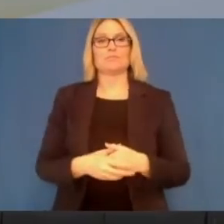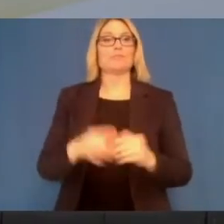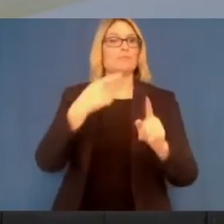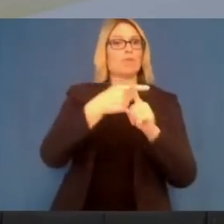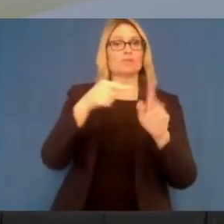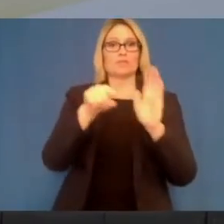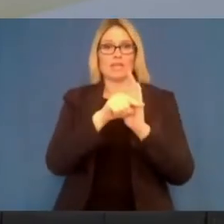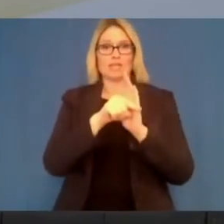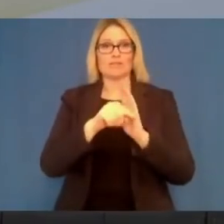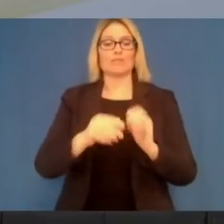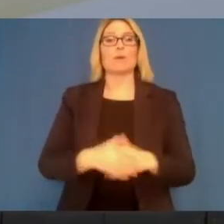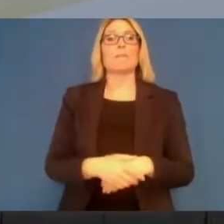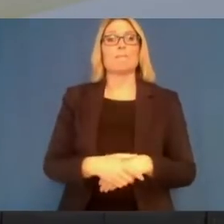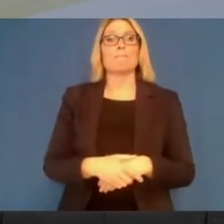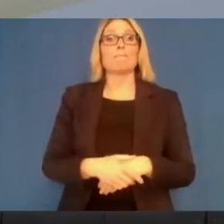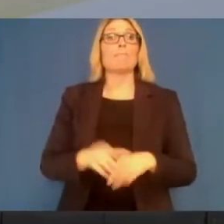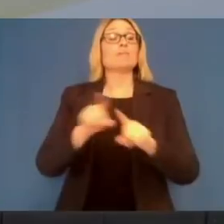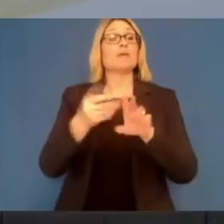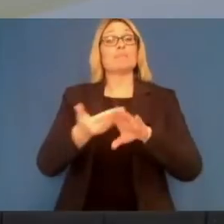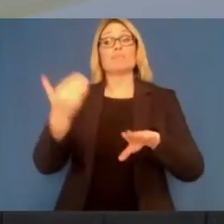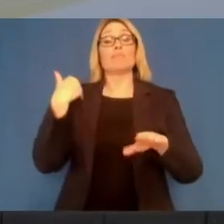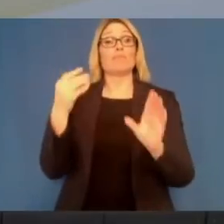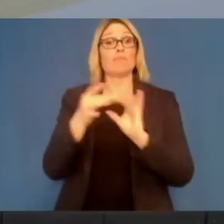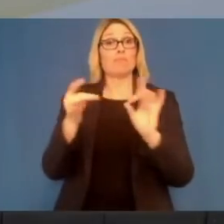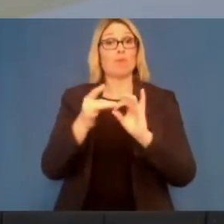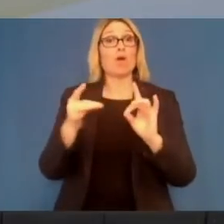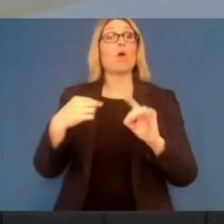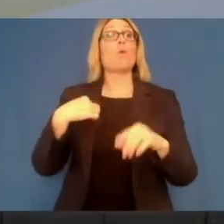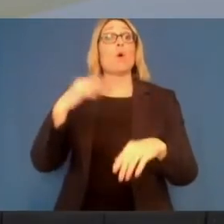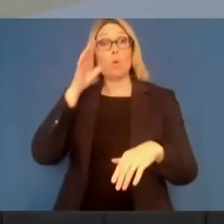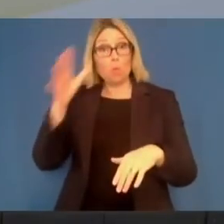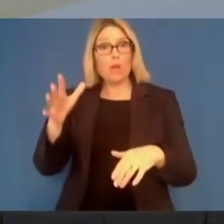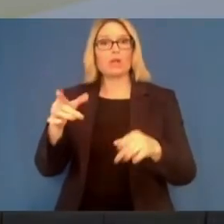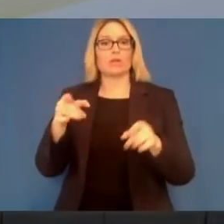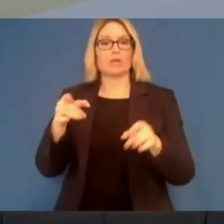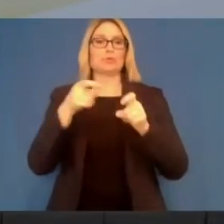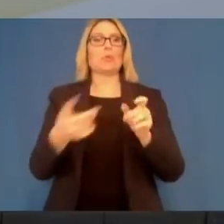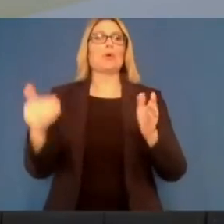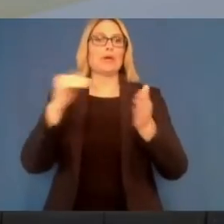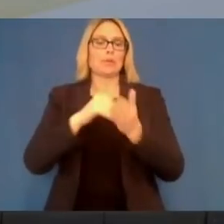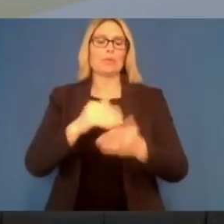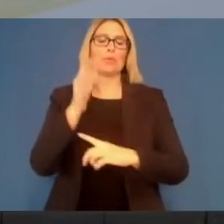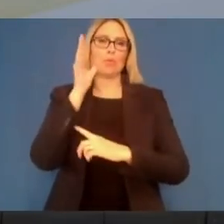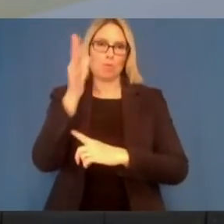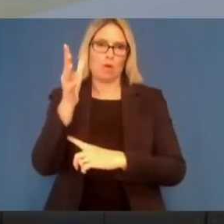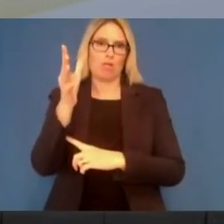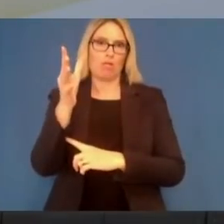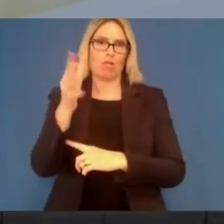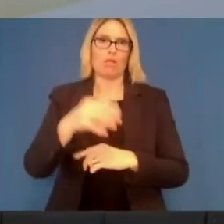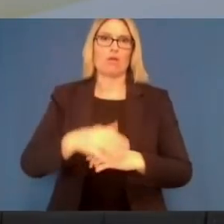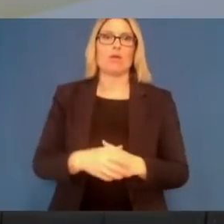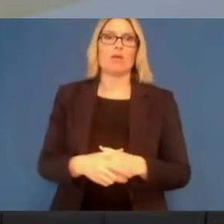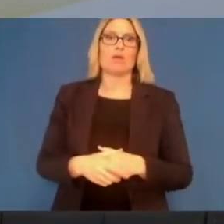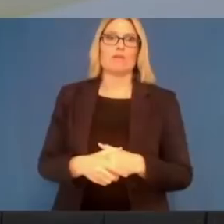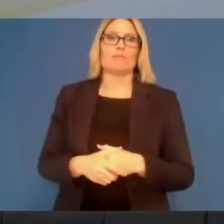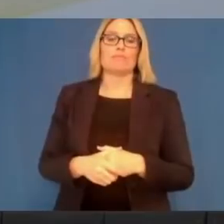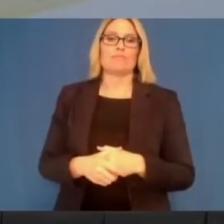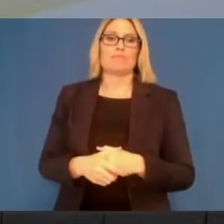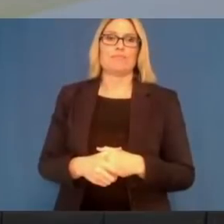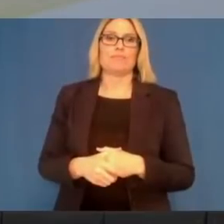As we've said in the past, we will get this situation under control, and the Premier said it as well. We will get